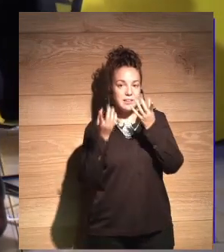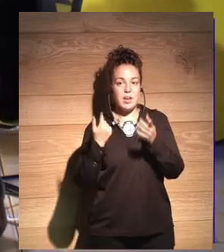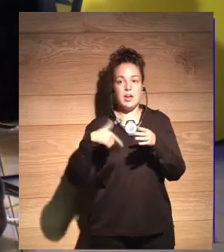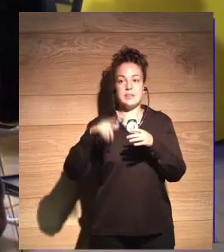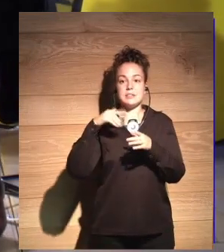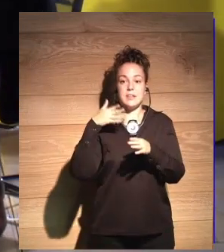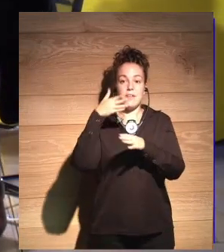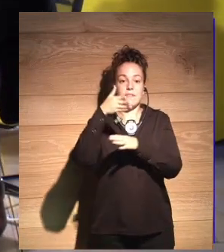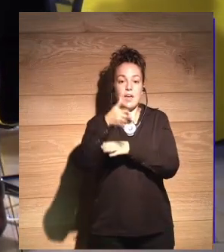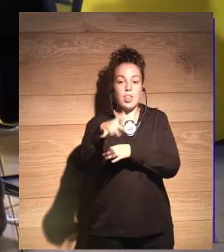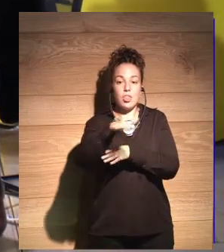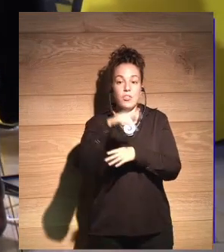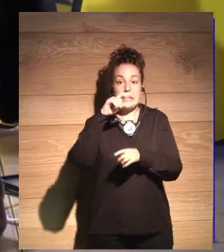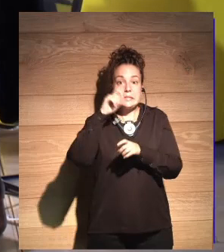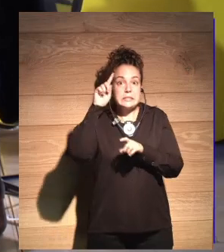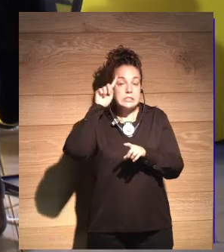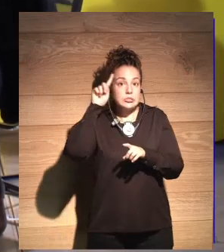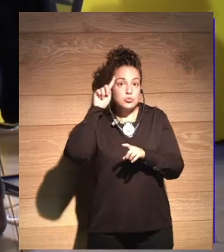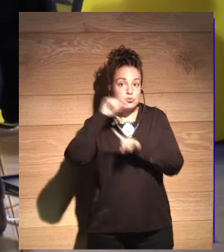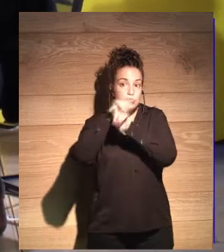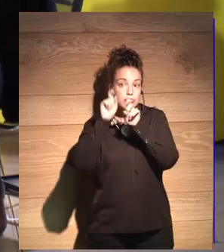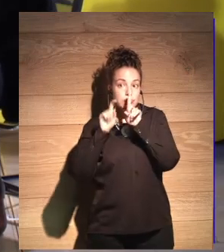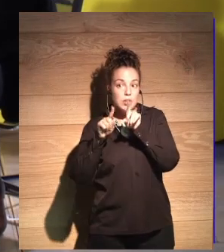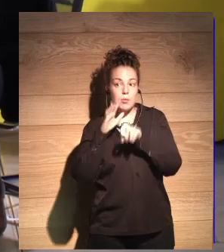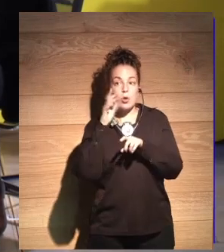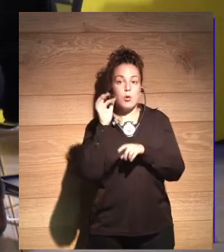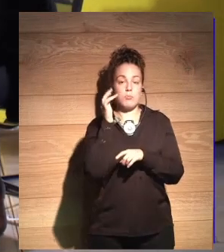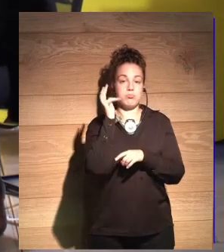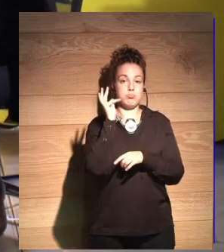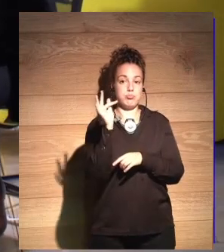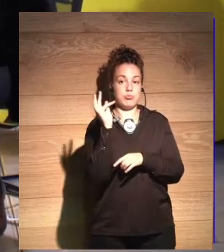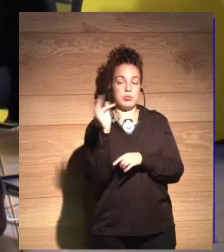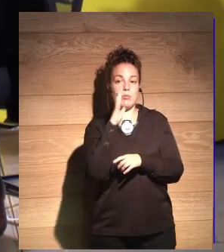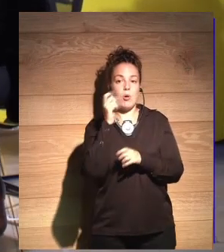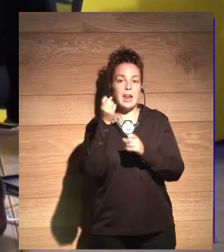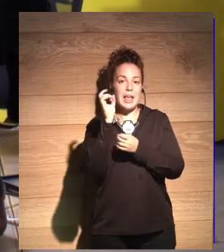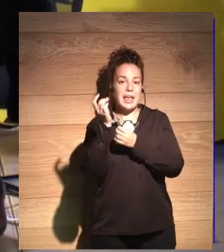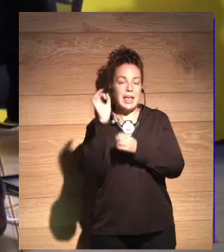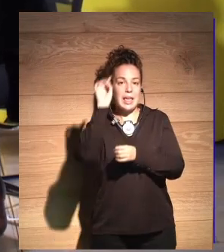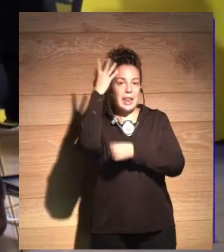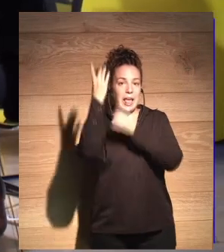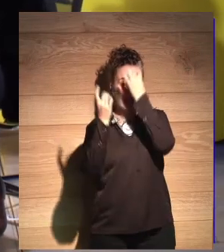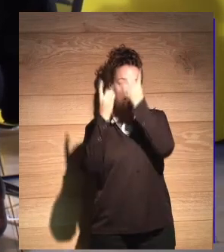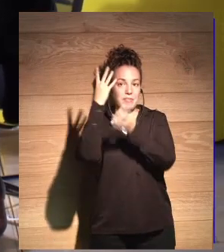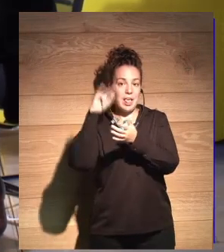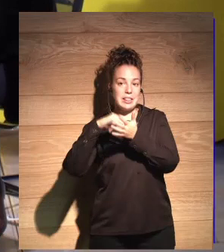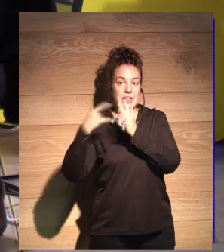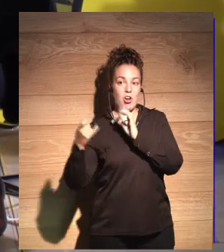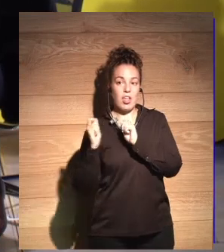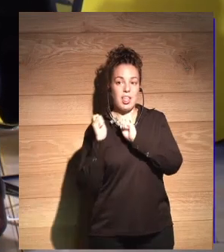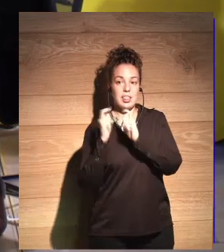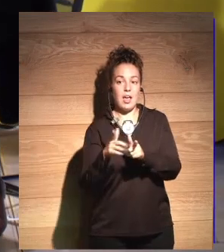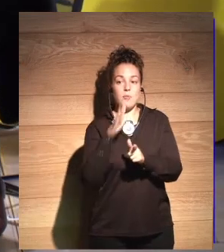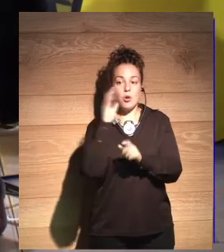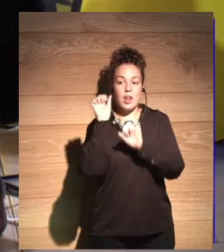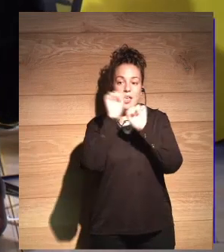is not that not knowing where you are heading. The positive element that is contributed